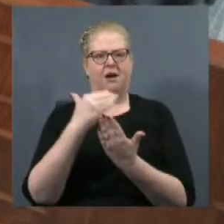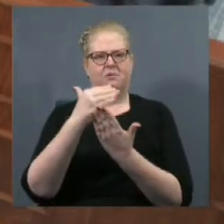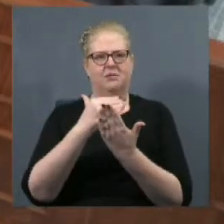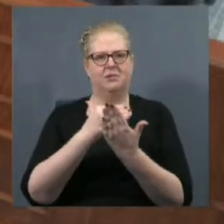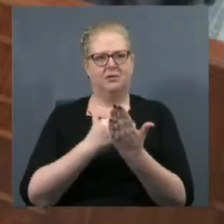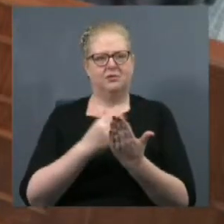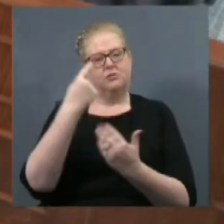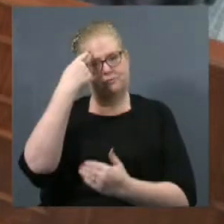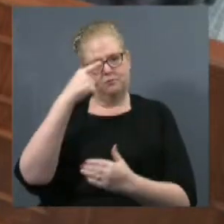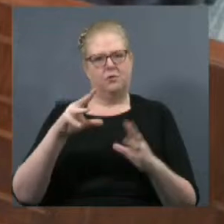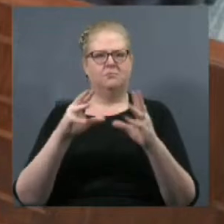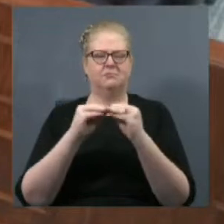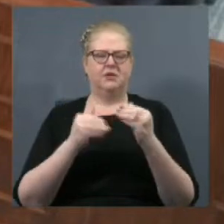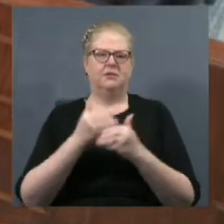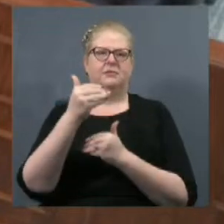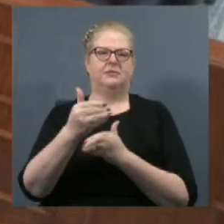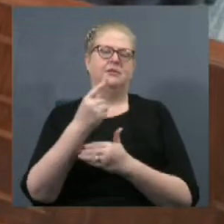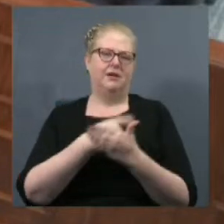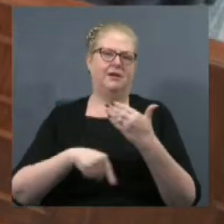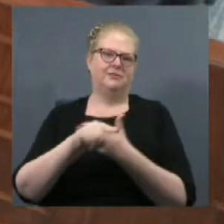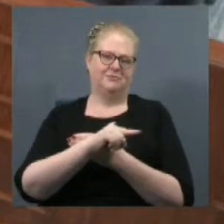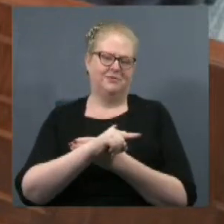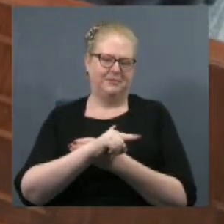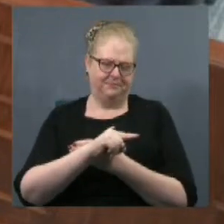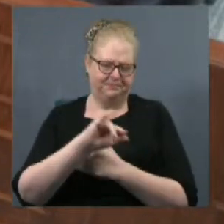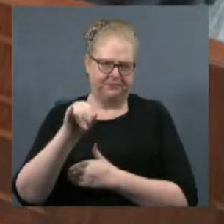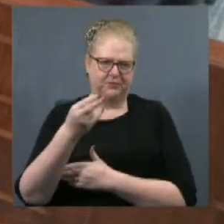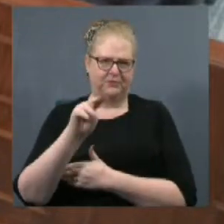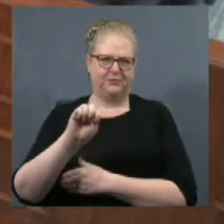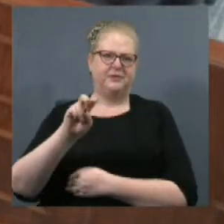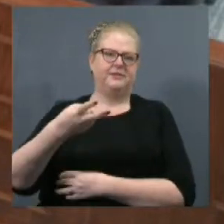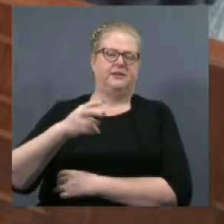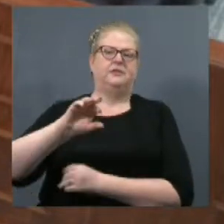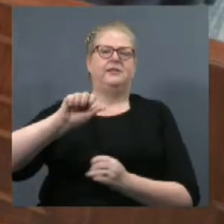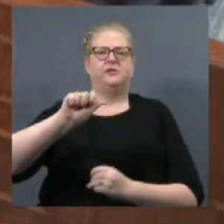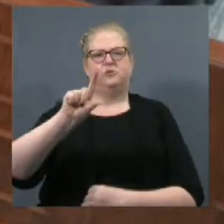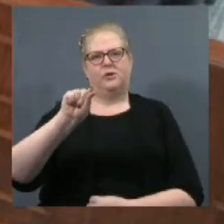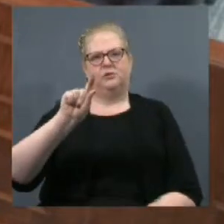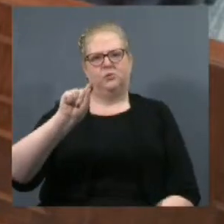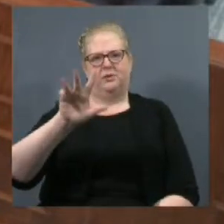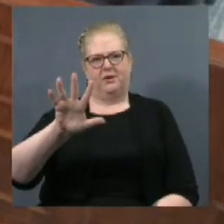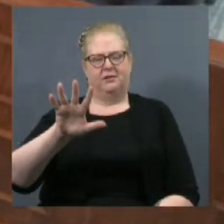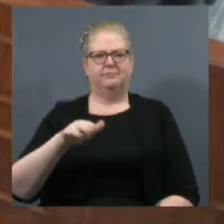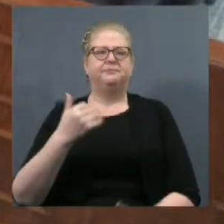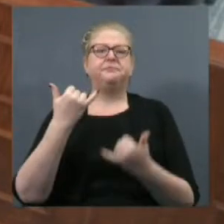start with the MacArthur Park shade structure update.